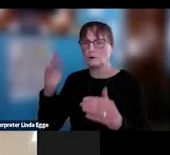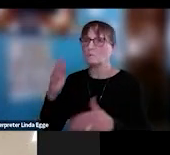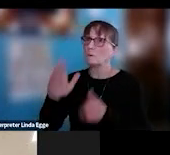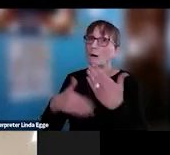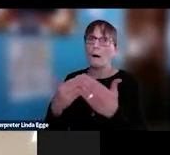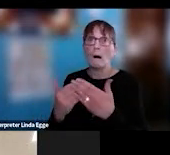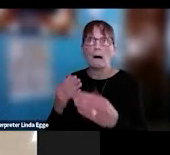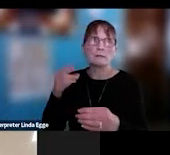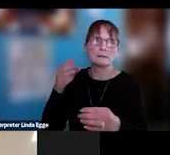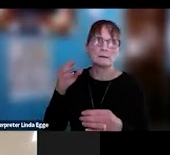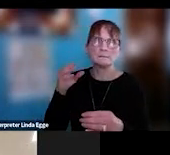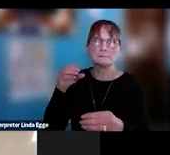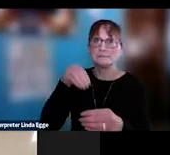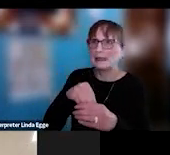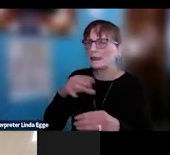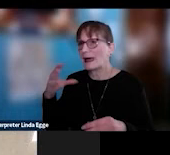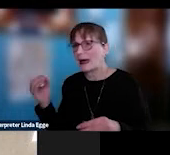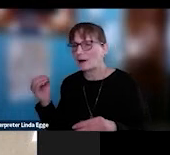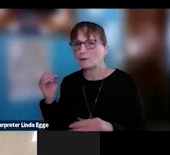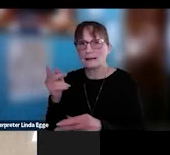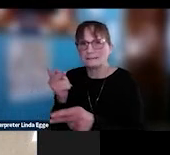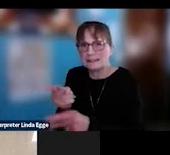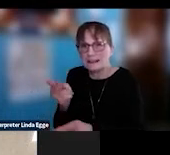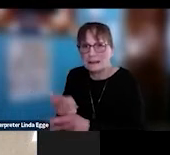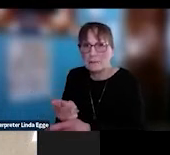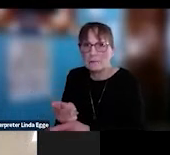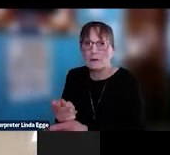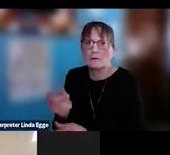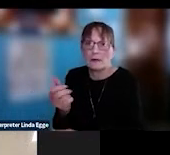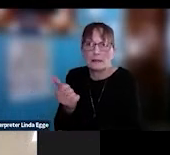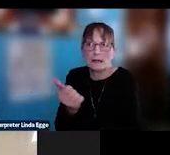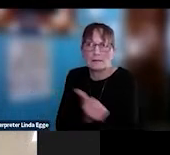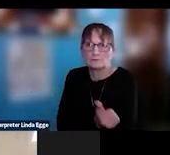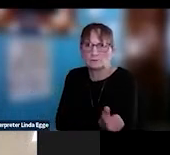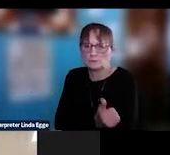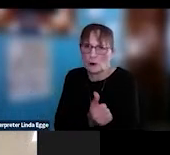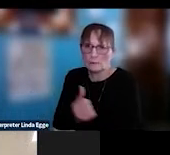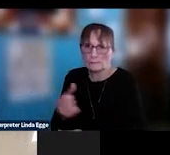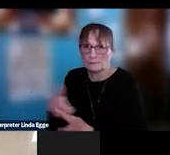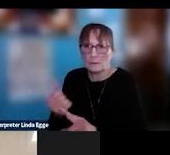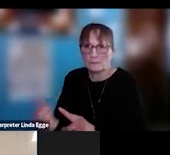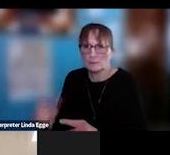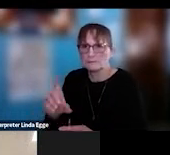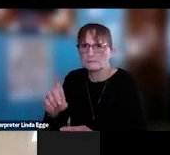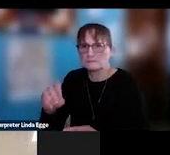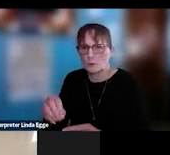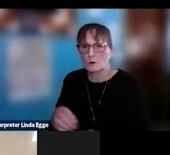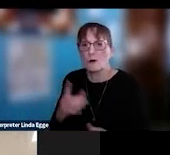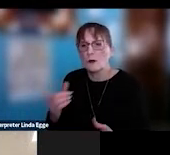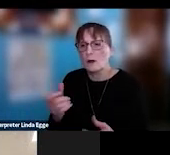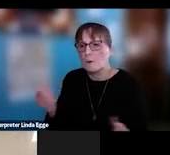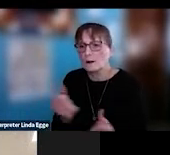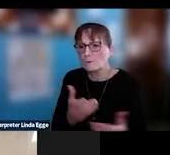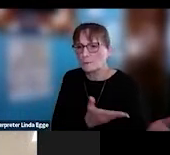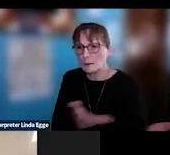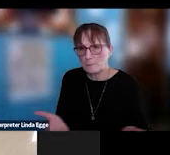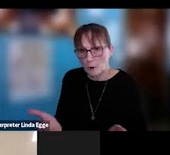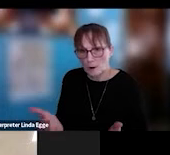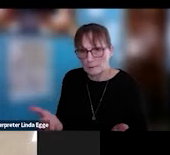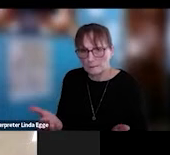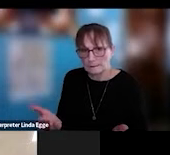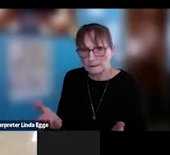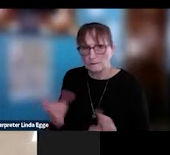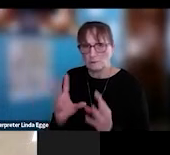of what it is to take care of individuals who have substance use disorder. Because one thing we all came to the table with was an understanding of we're